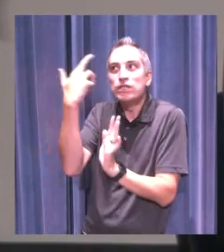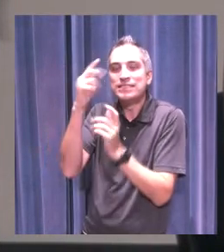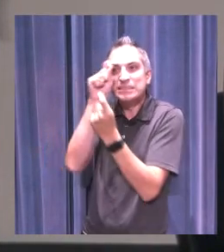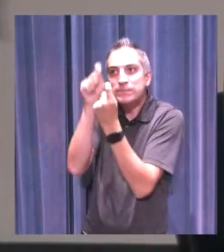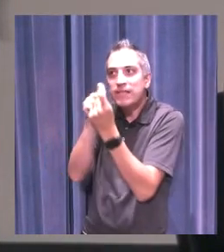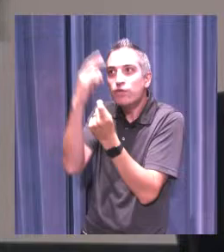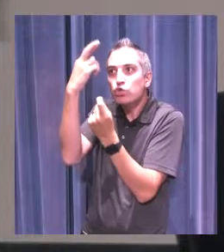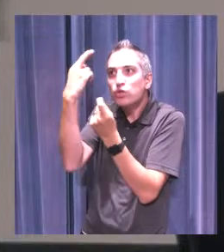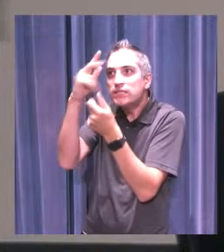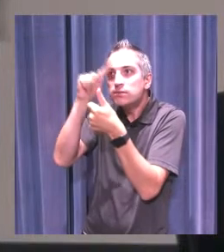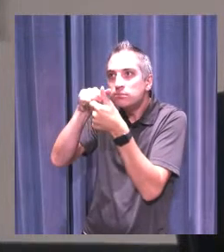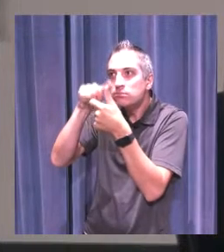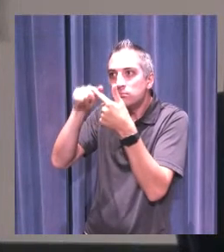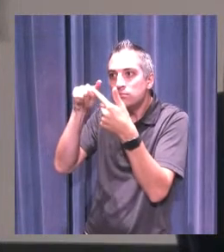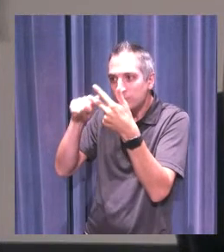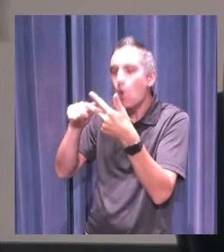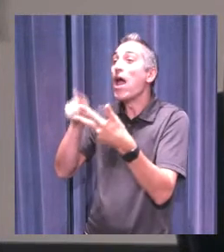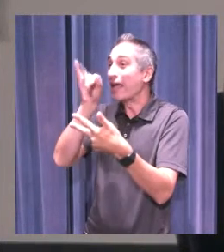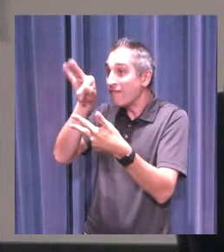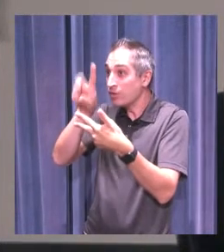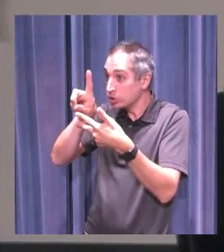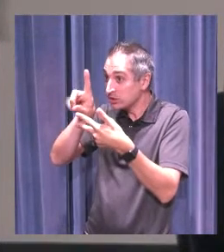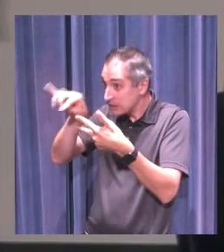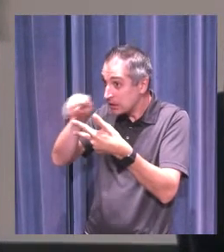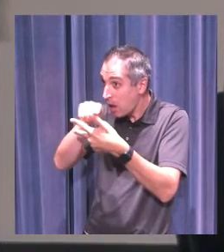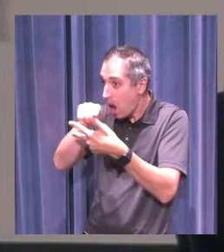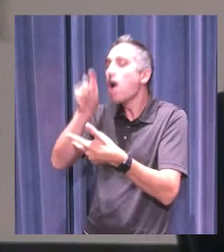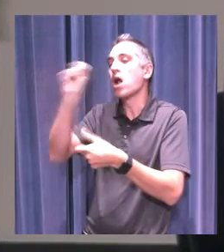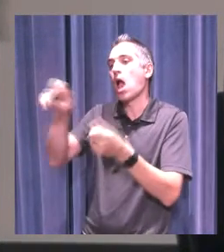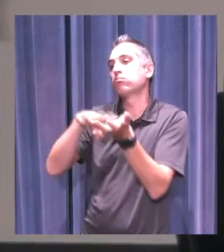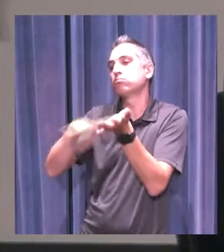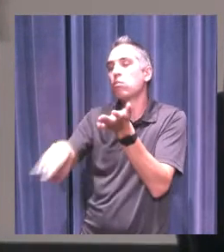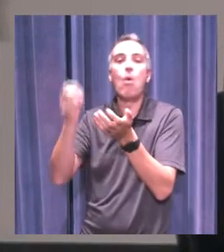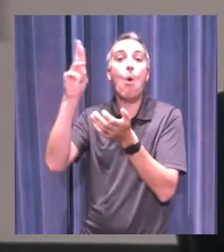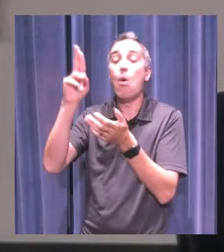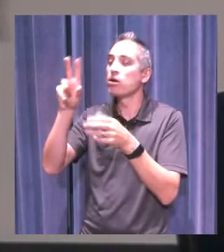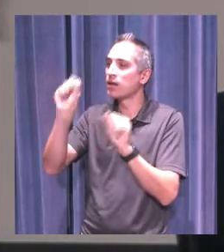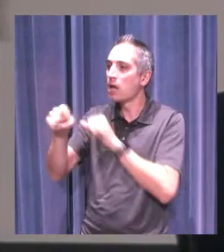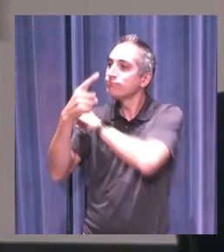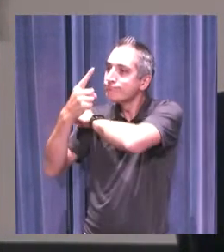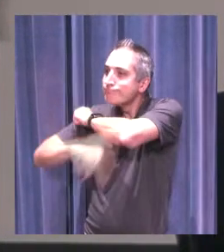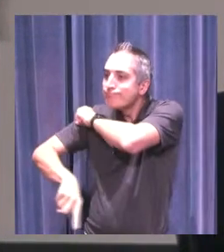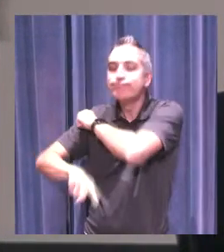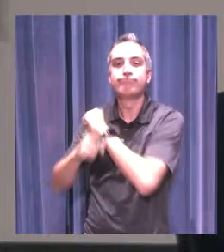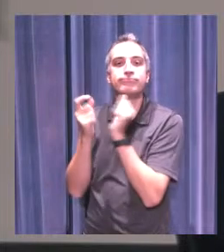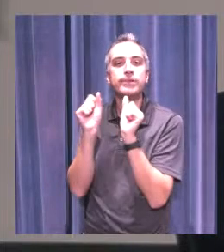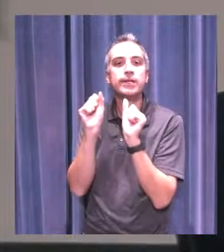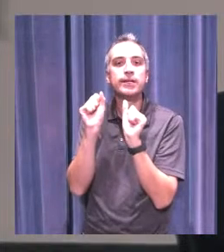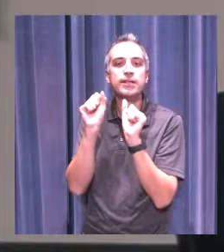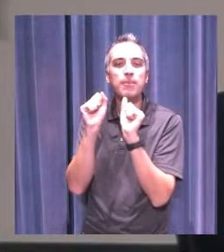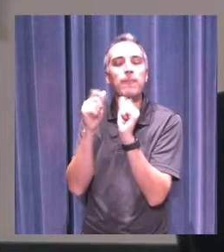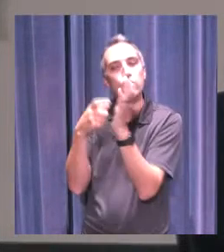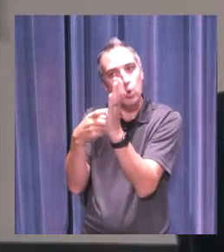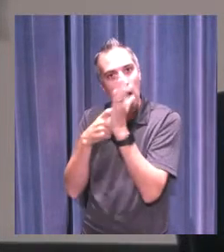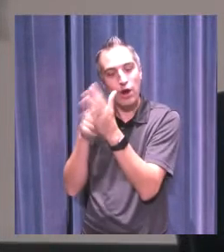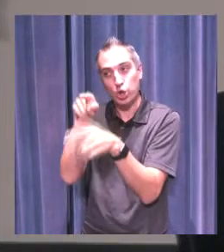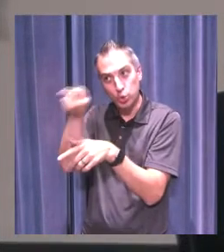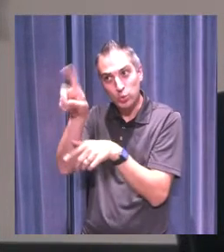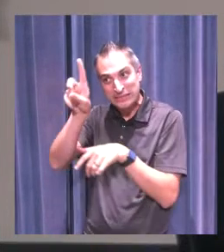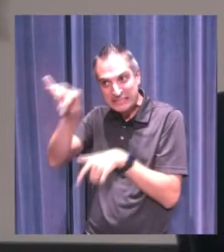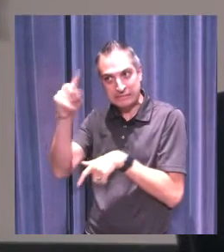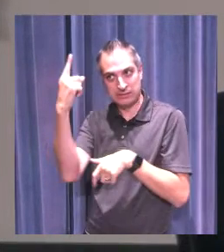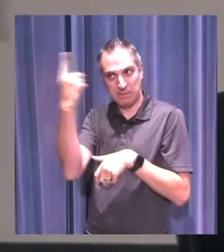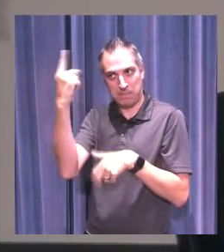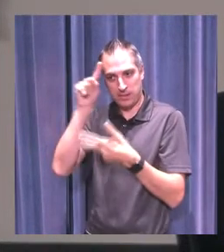reasons only why a person can be fired, or there may be progressive discipline actionary required before a discharge would take